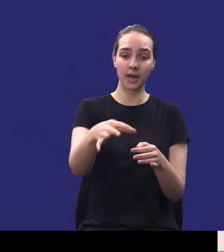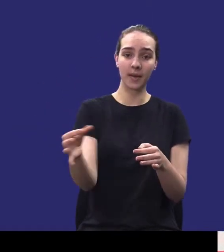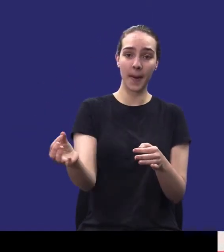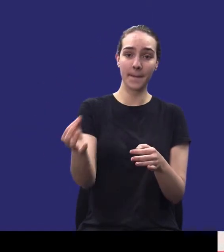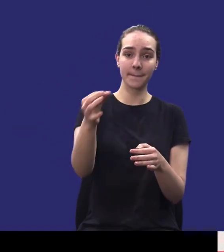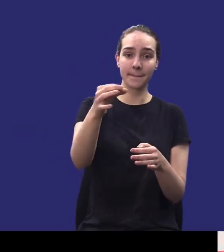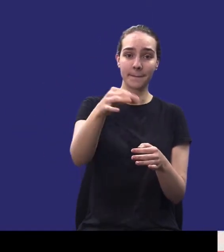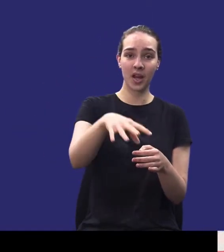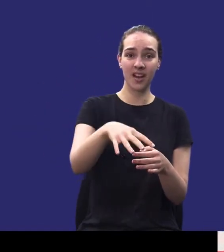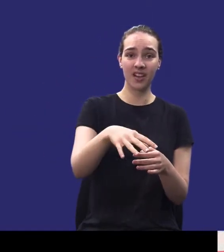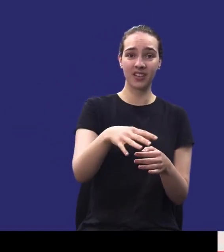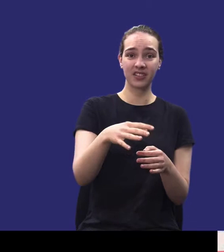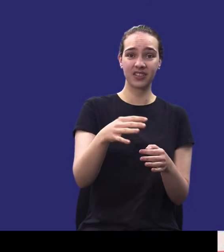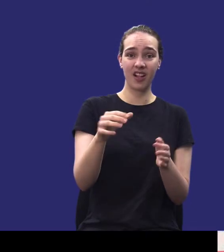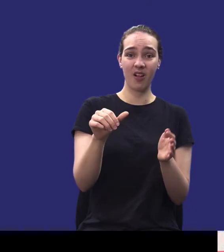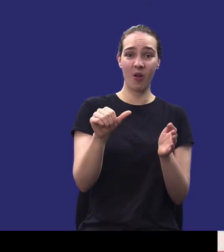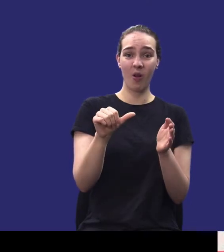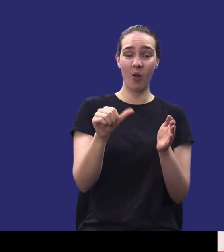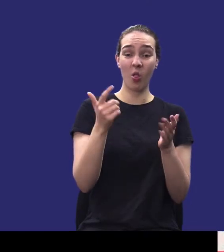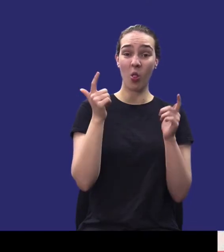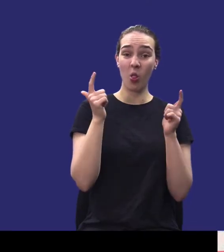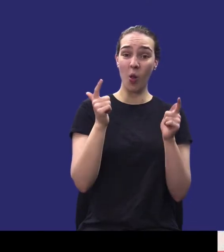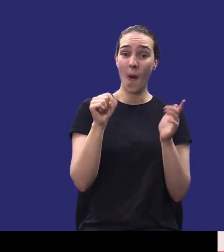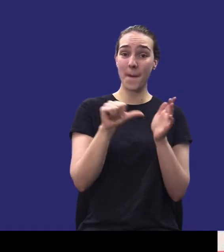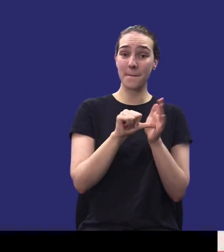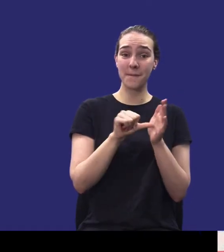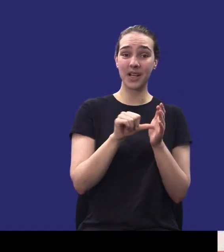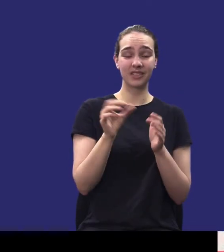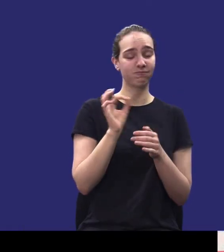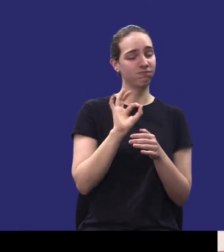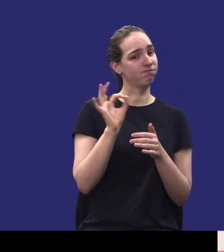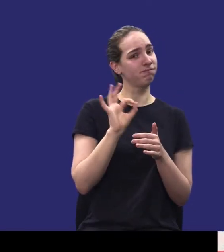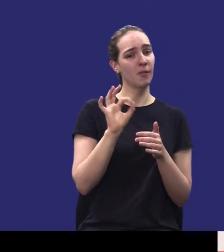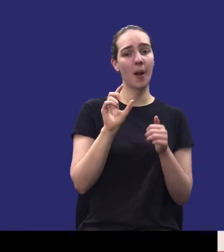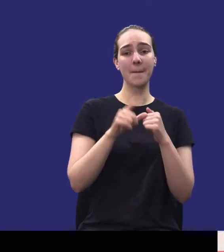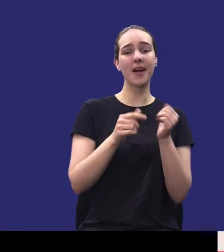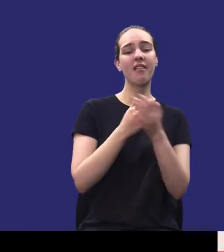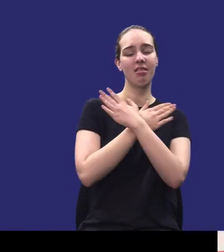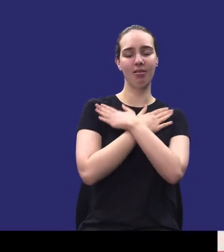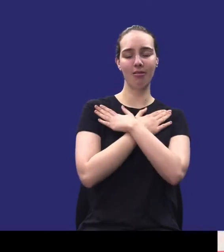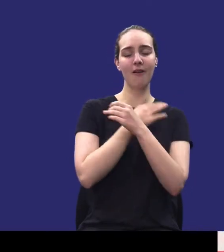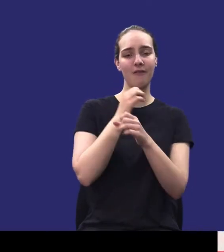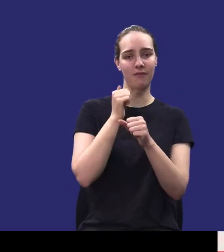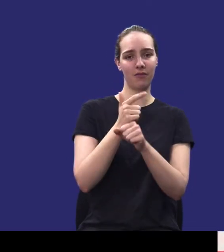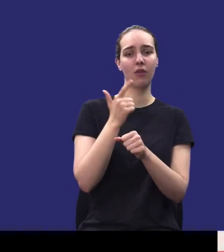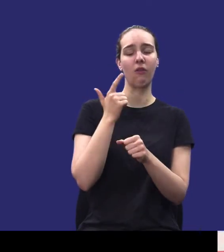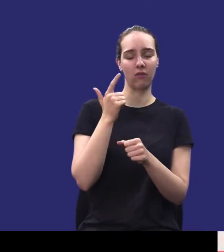She didn't have much money, but she loved God very much.